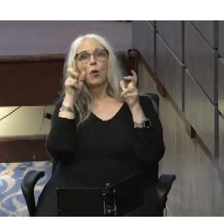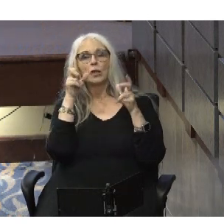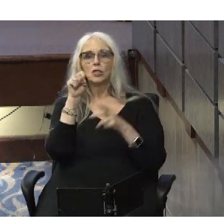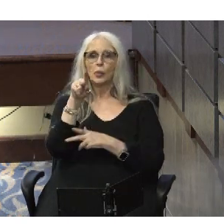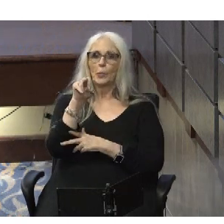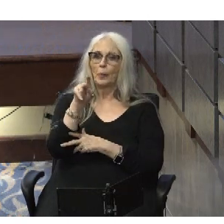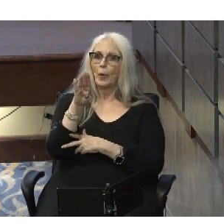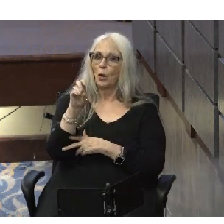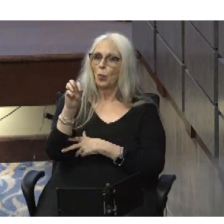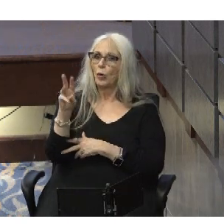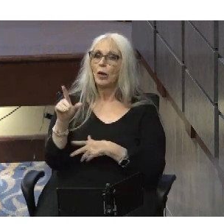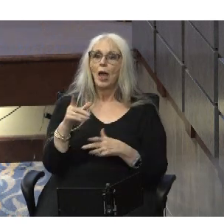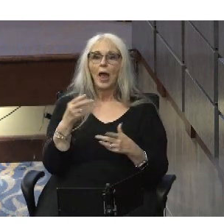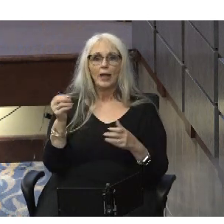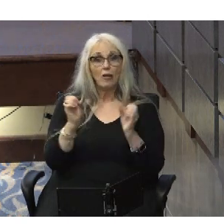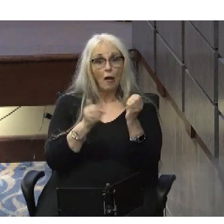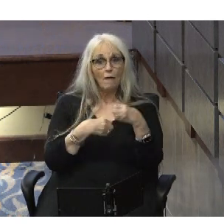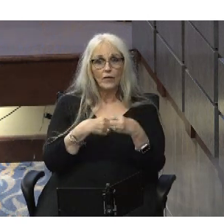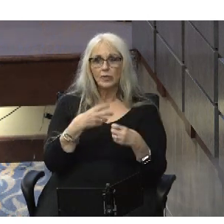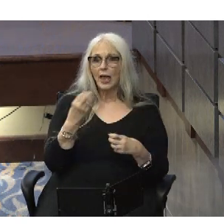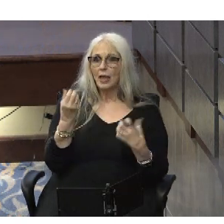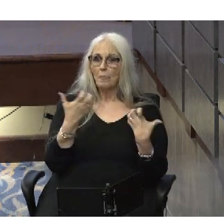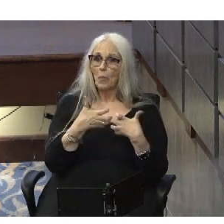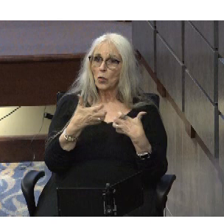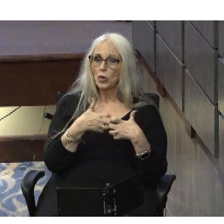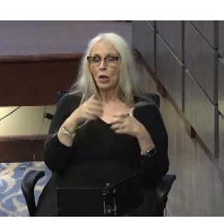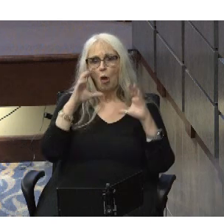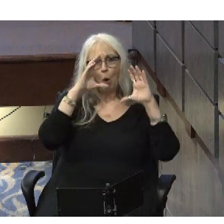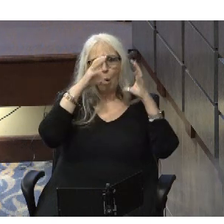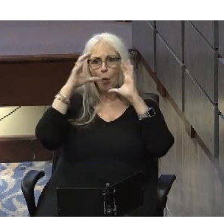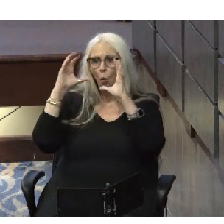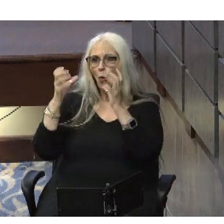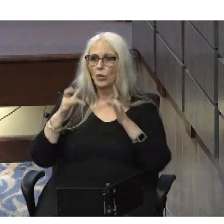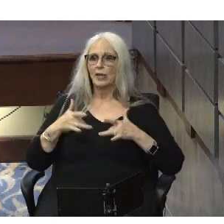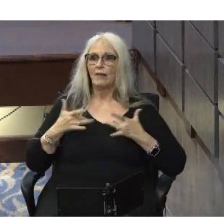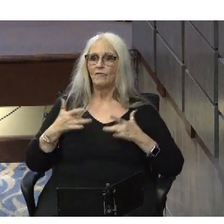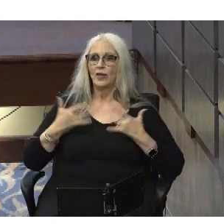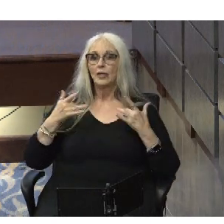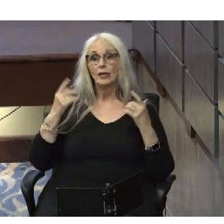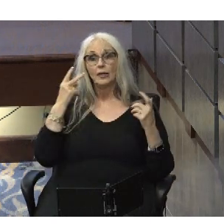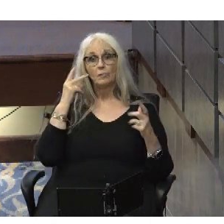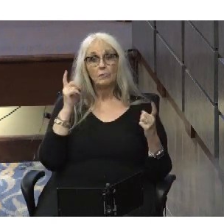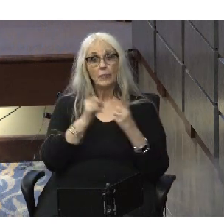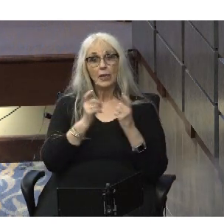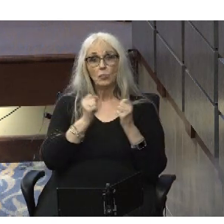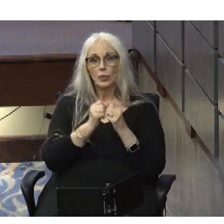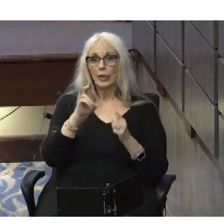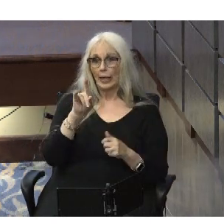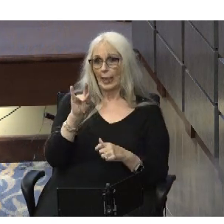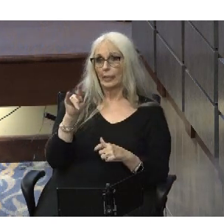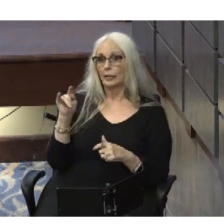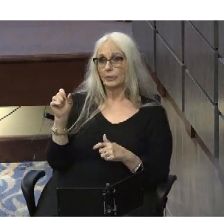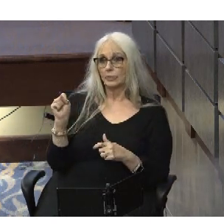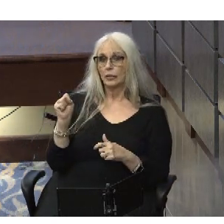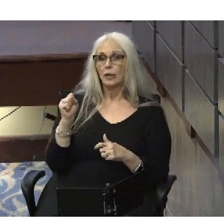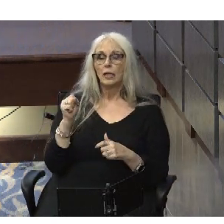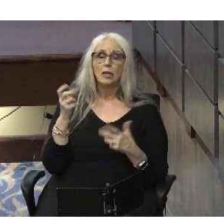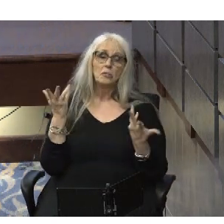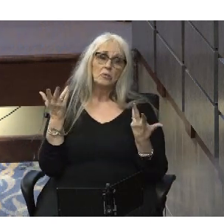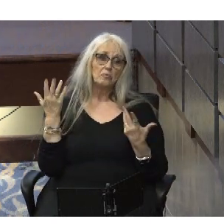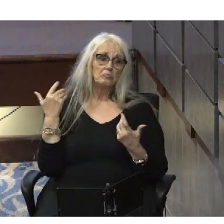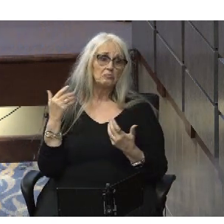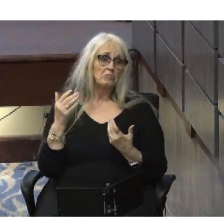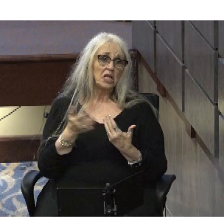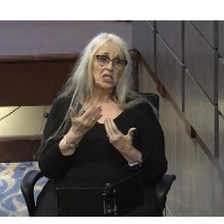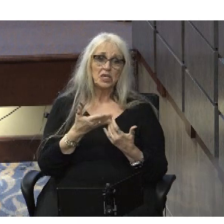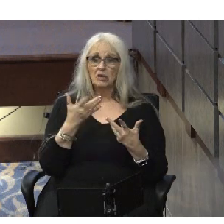or places for partnering organizations to come and host events or to see clients. Now, at the beginning, it will be easy, assuming we only have a bus stop, to